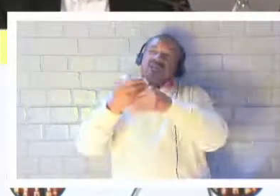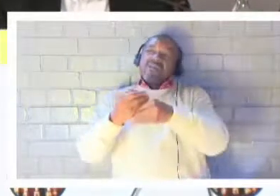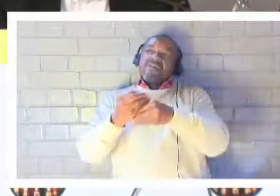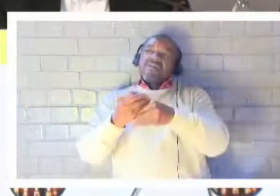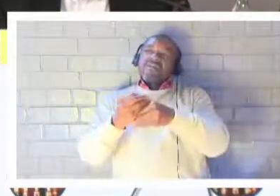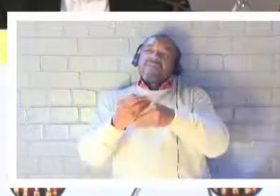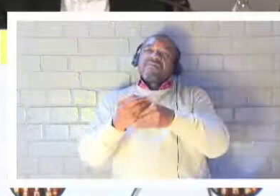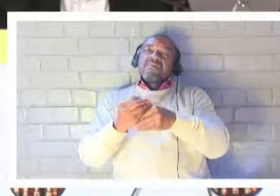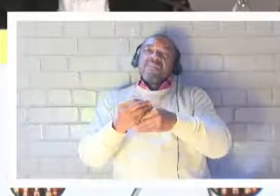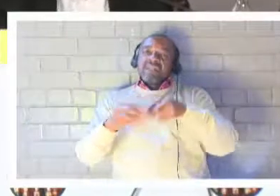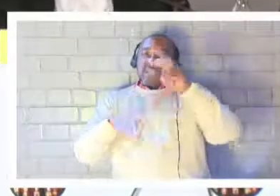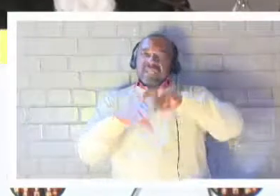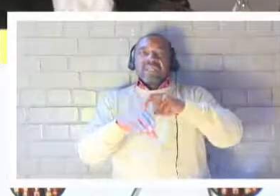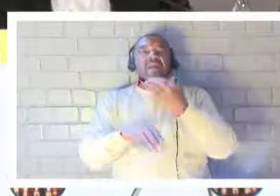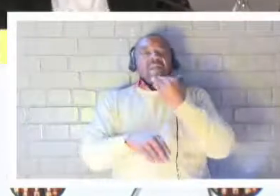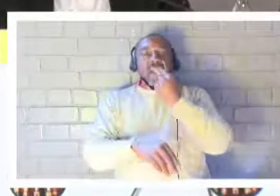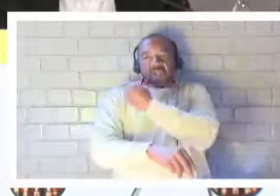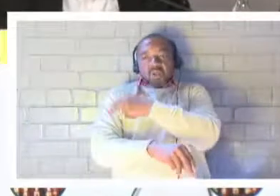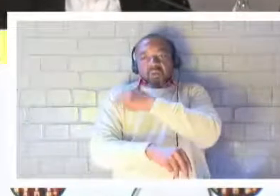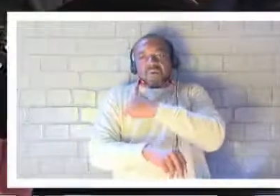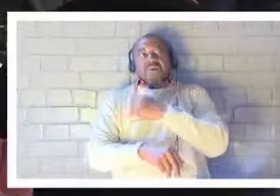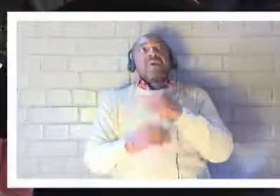the hospital. Thank you, Chair.